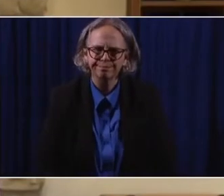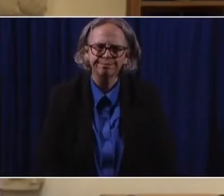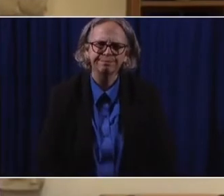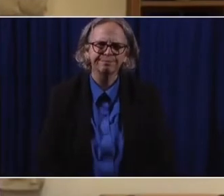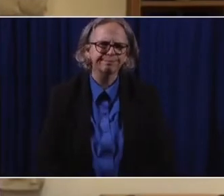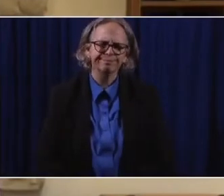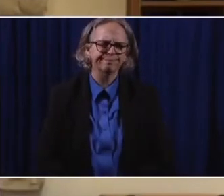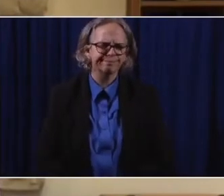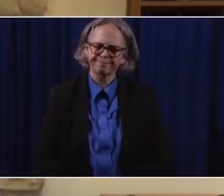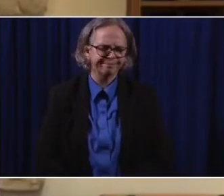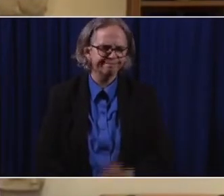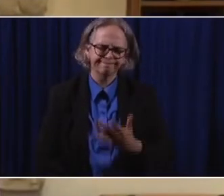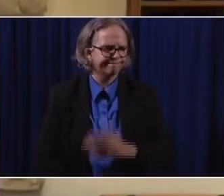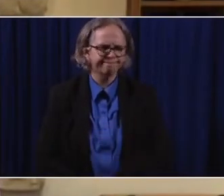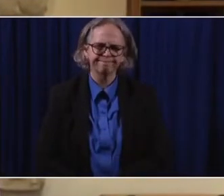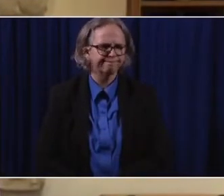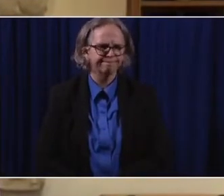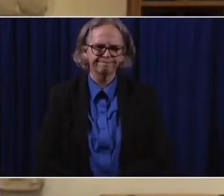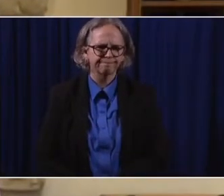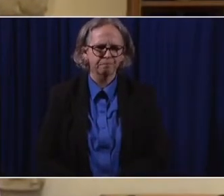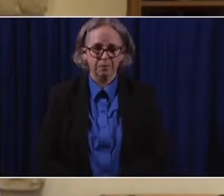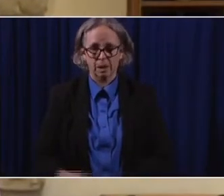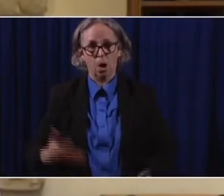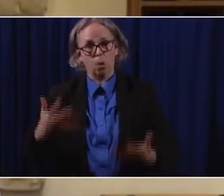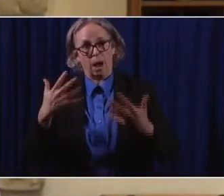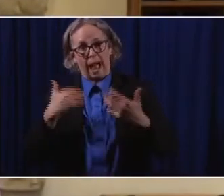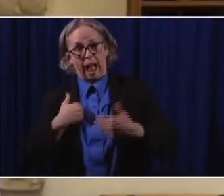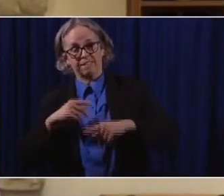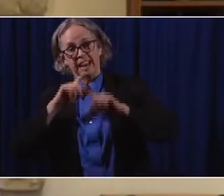can say is that things will get better,